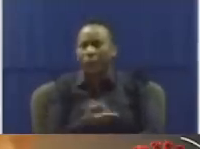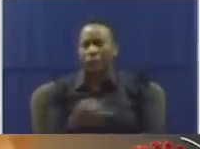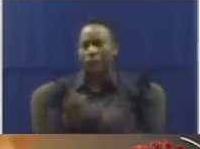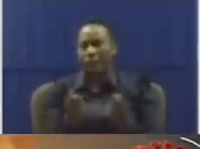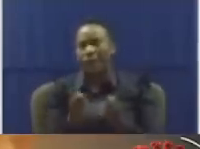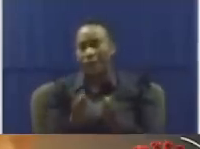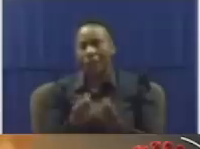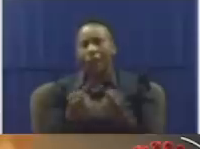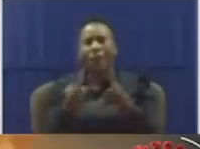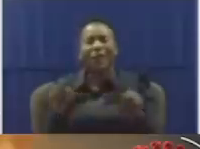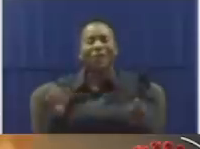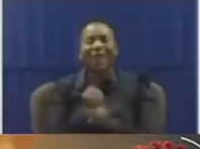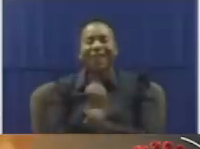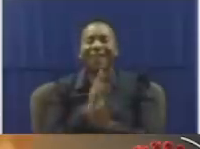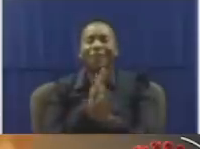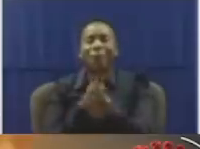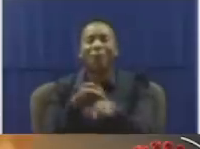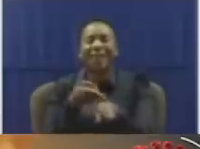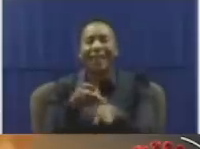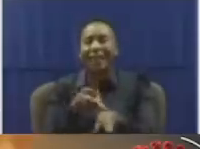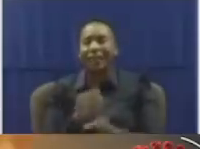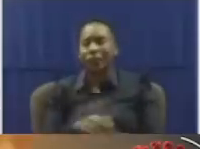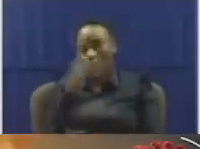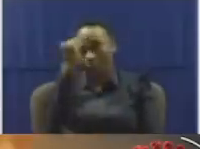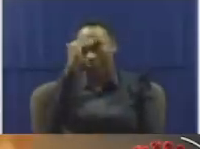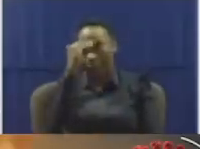But you didn't even report it to the police.